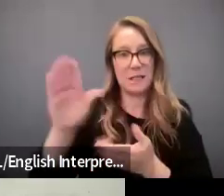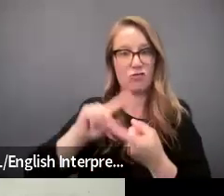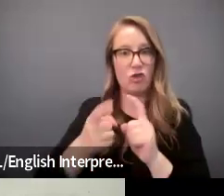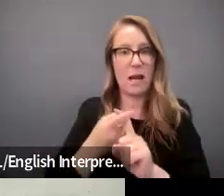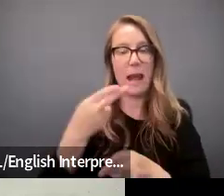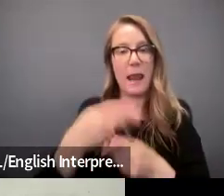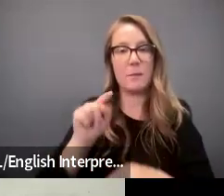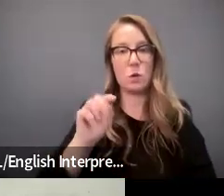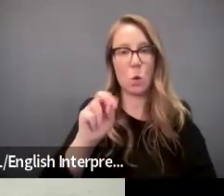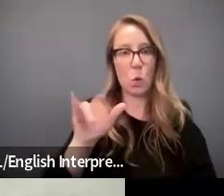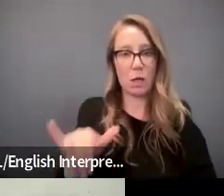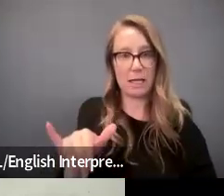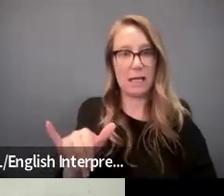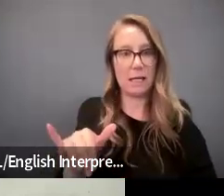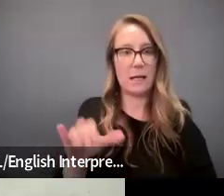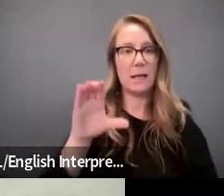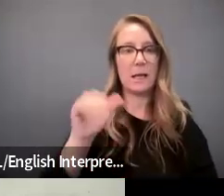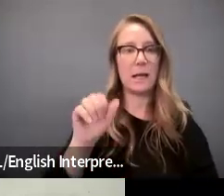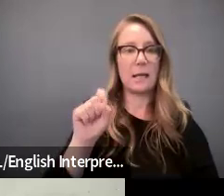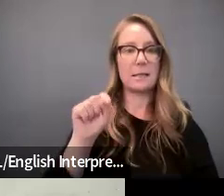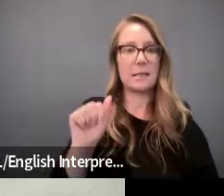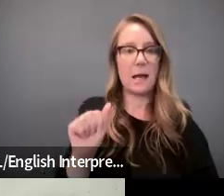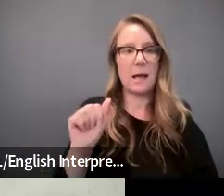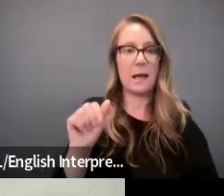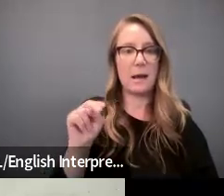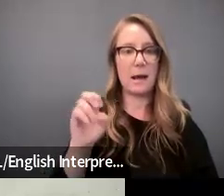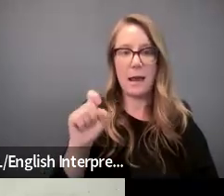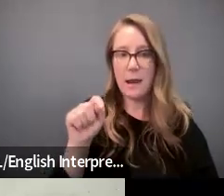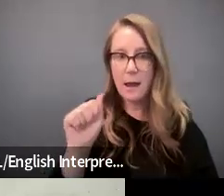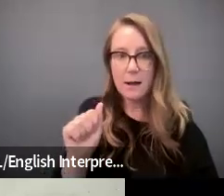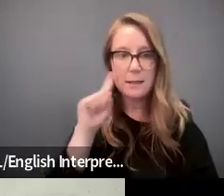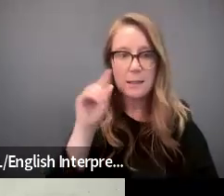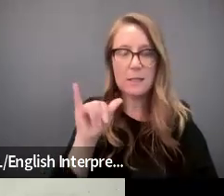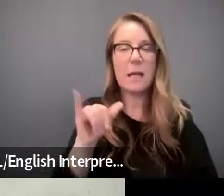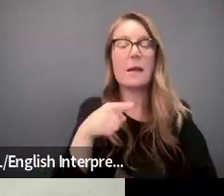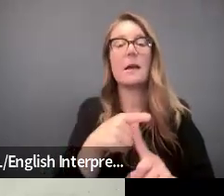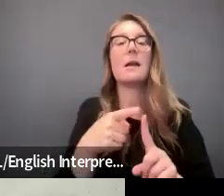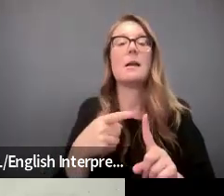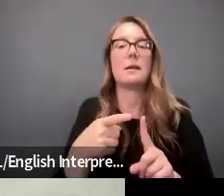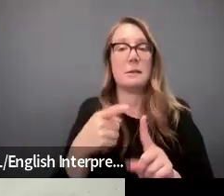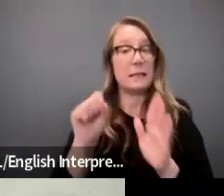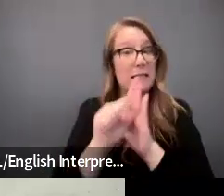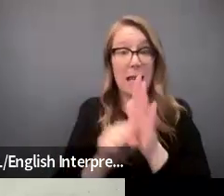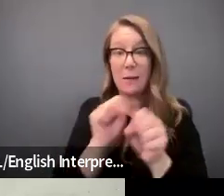was Tony Castañeda. He was actually a corrections officer, state